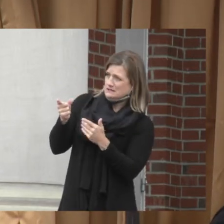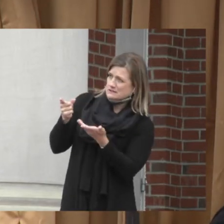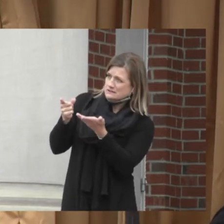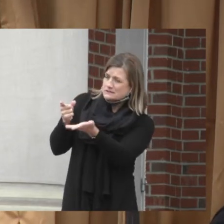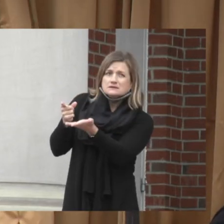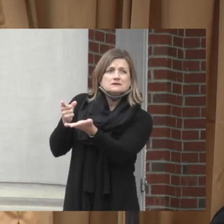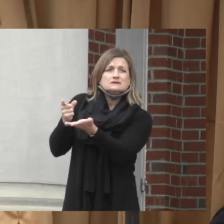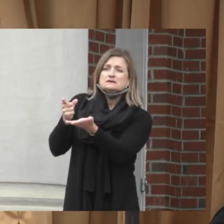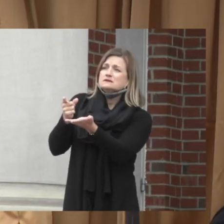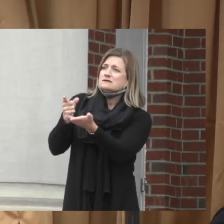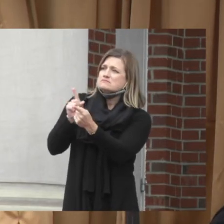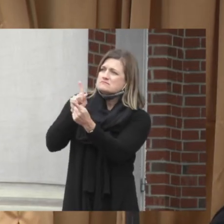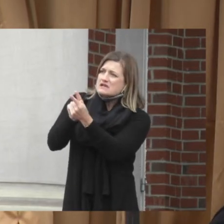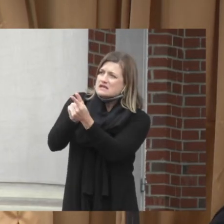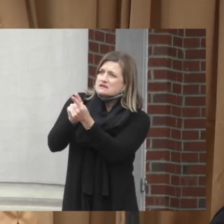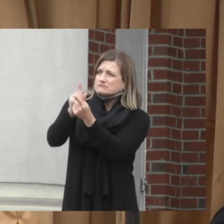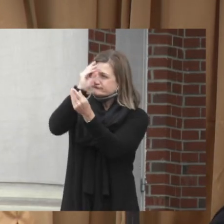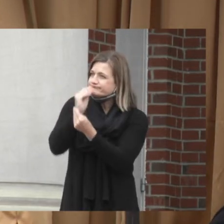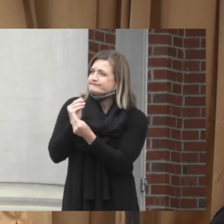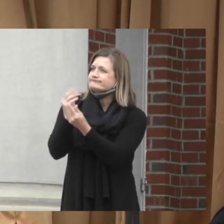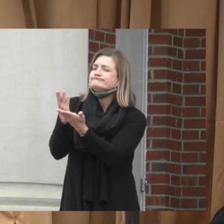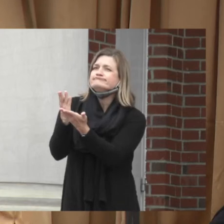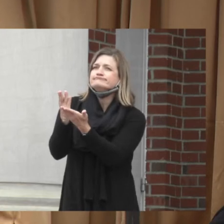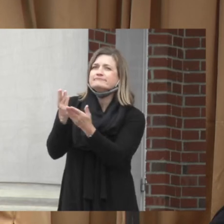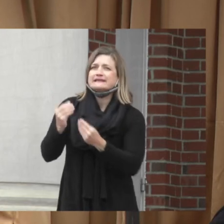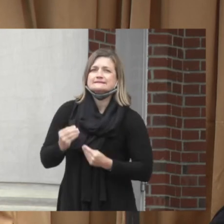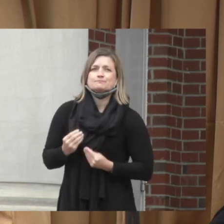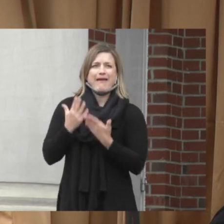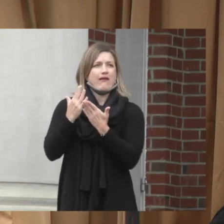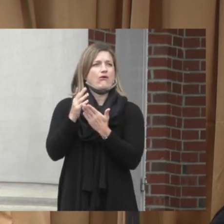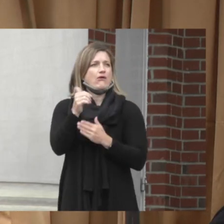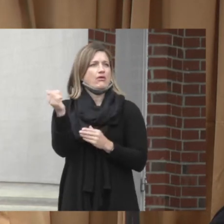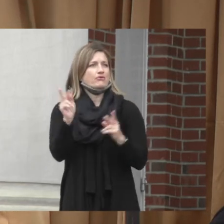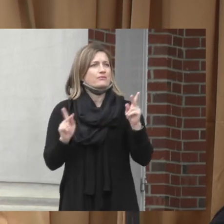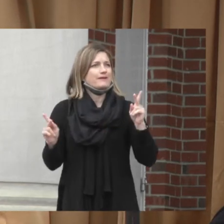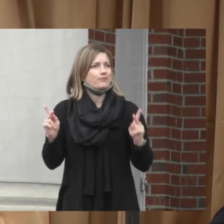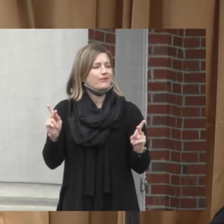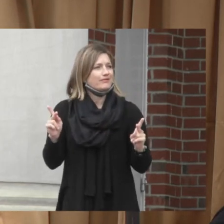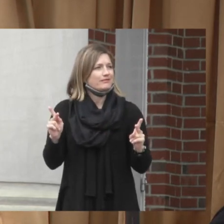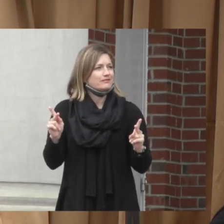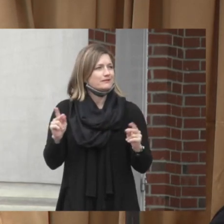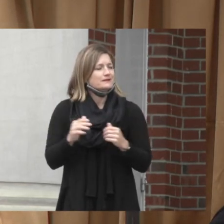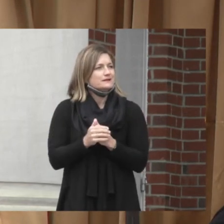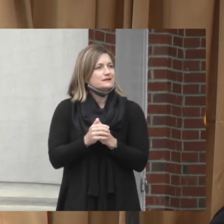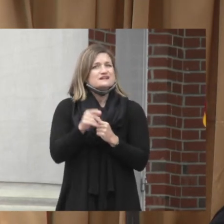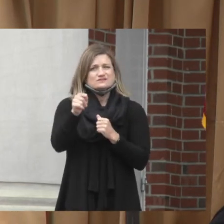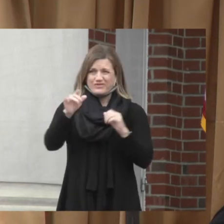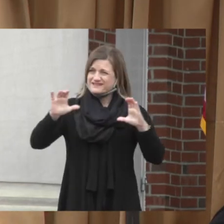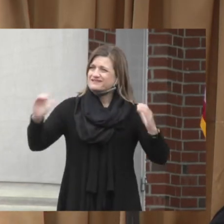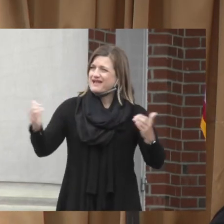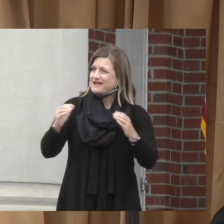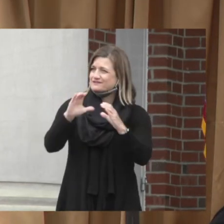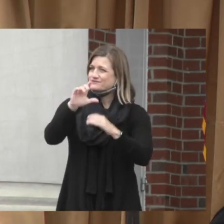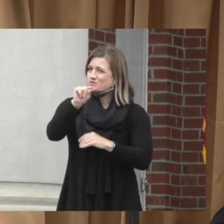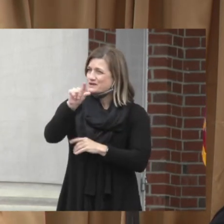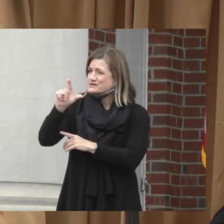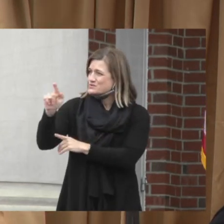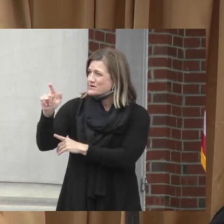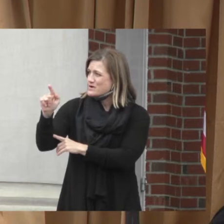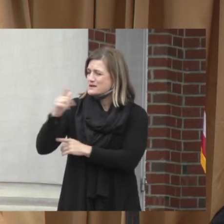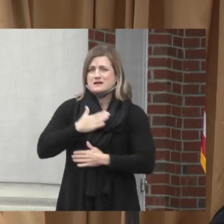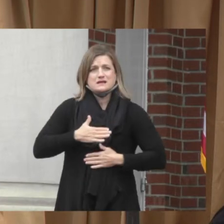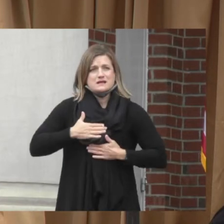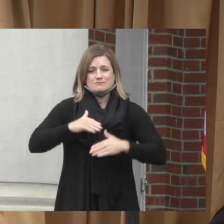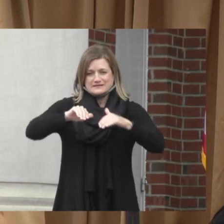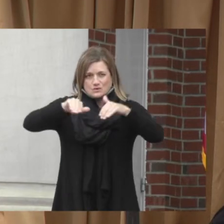an inspiring word with others, just as we'll hear from him today. With the class of 2021, please